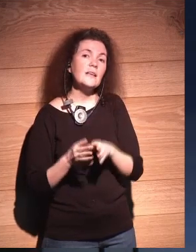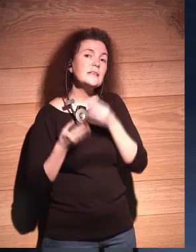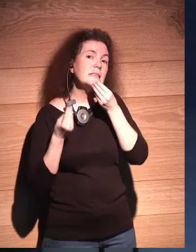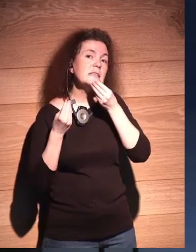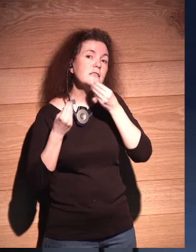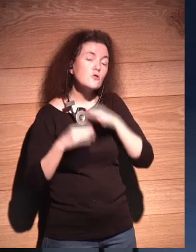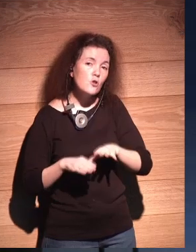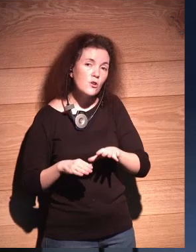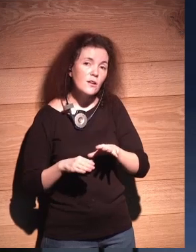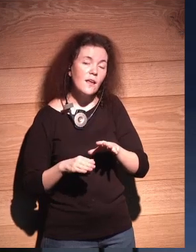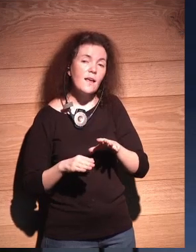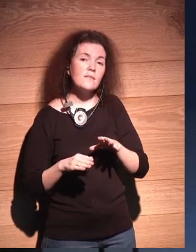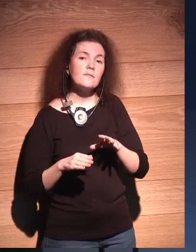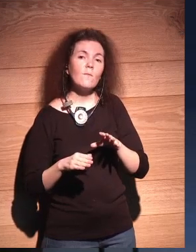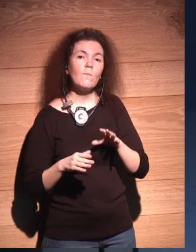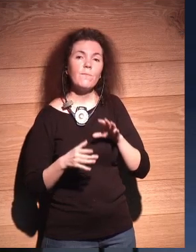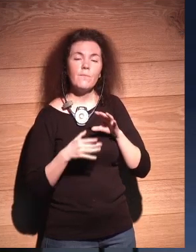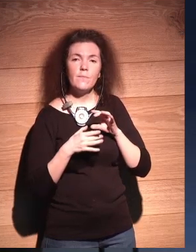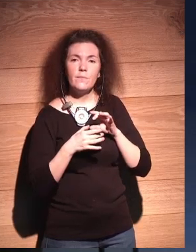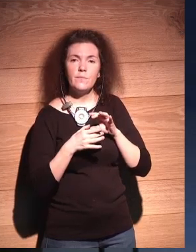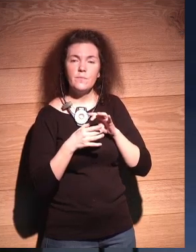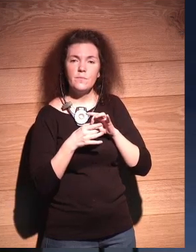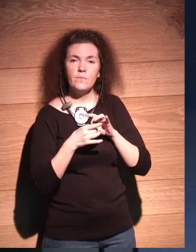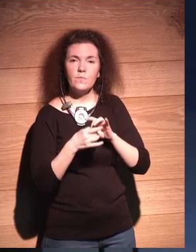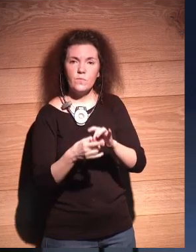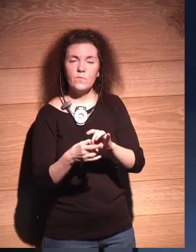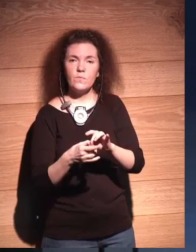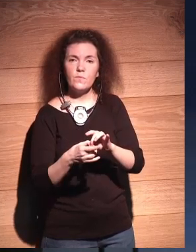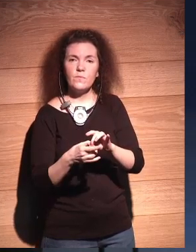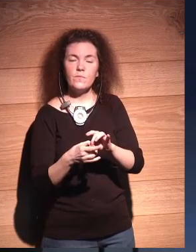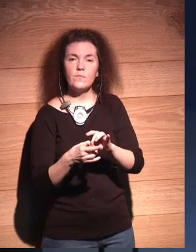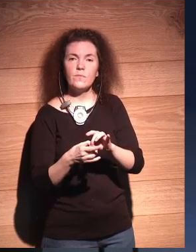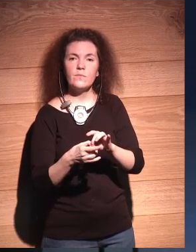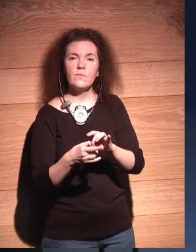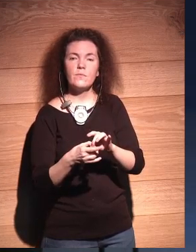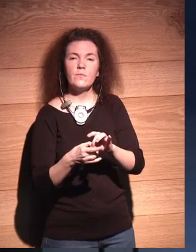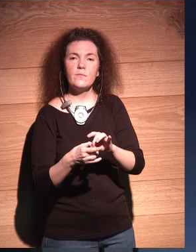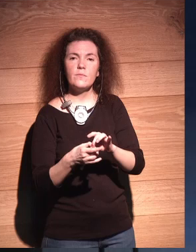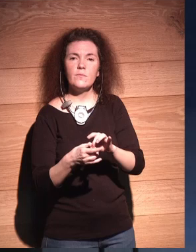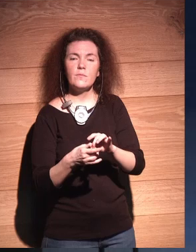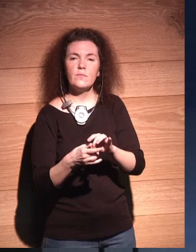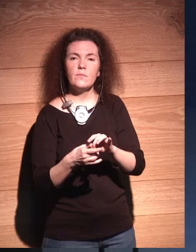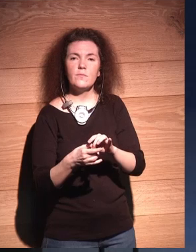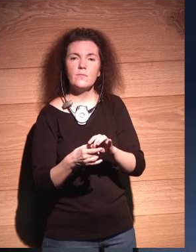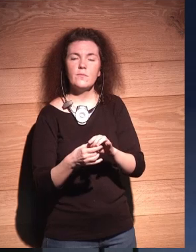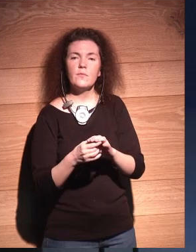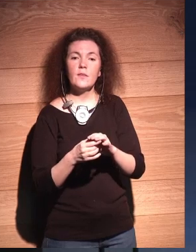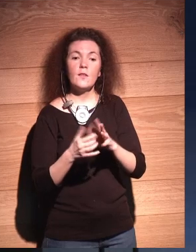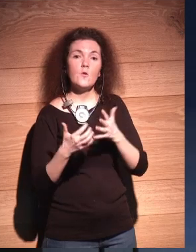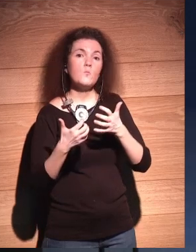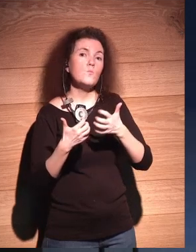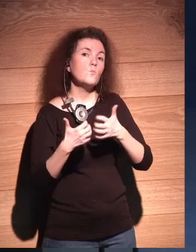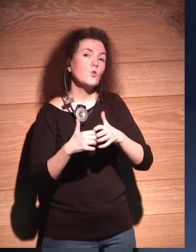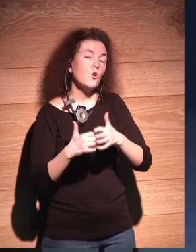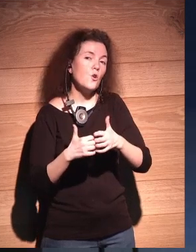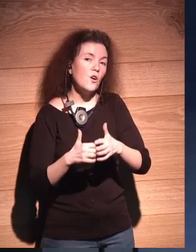the tech fire engines rolling in at the last minute and saying right at the tipping point and fixing the